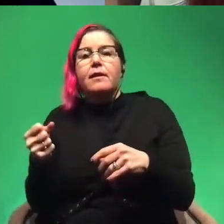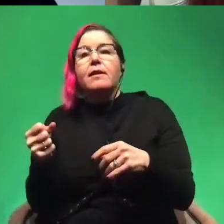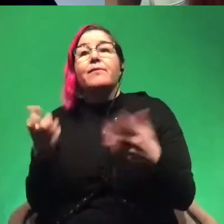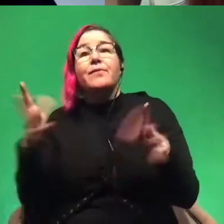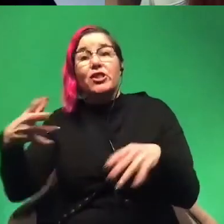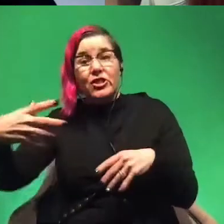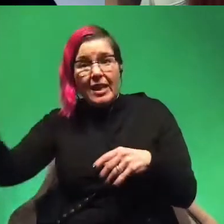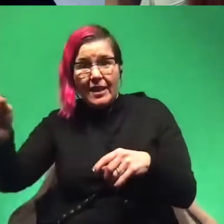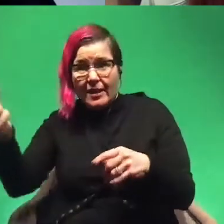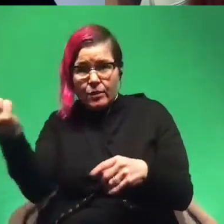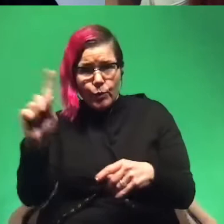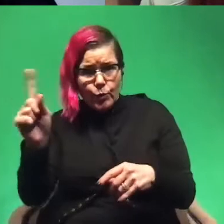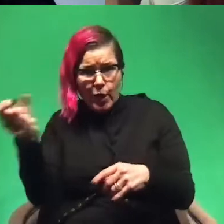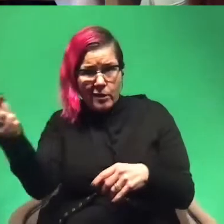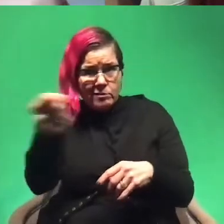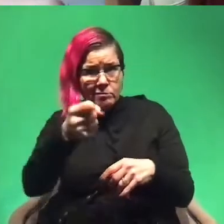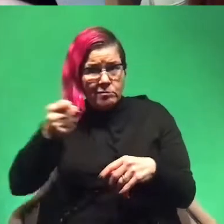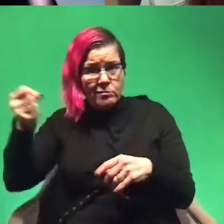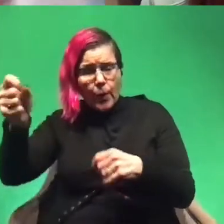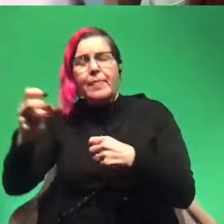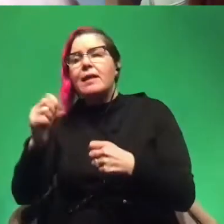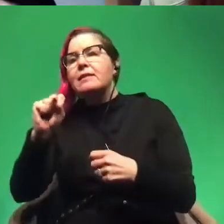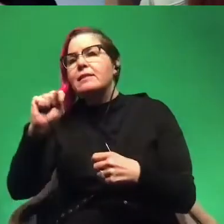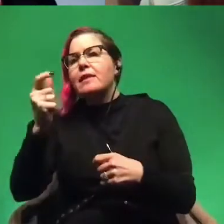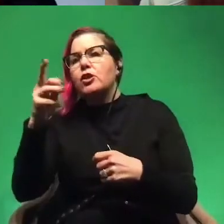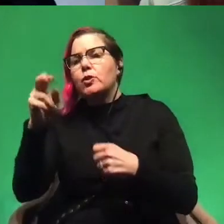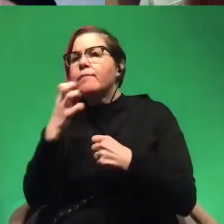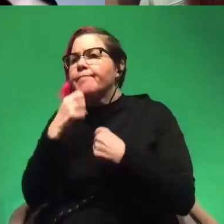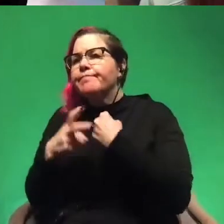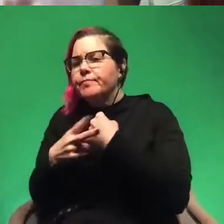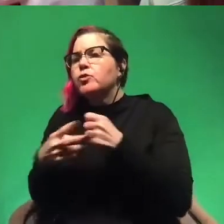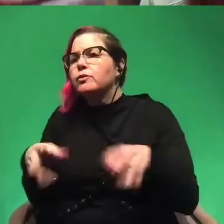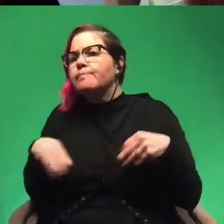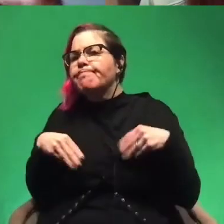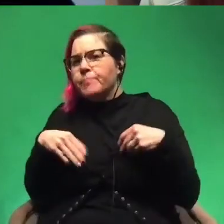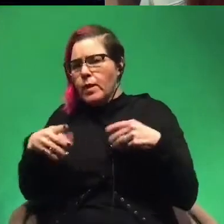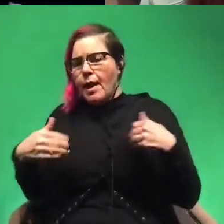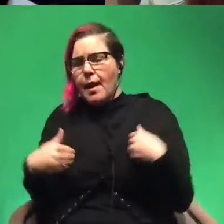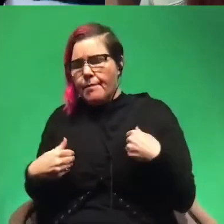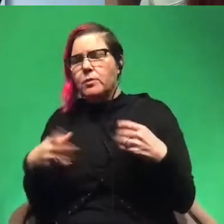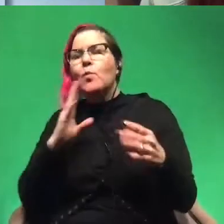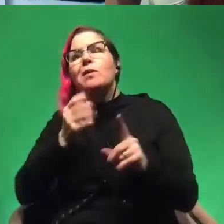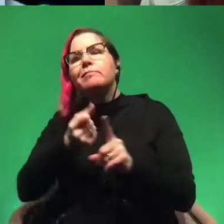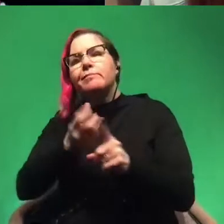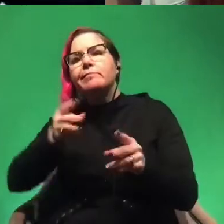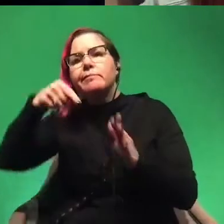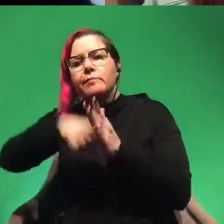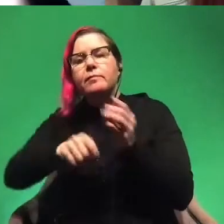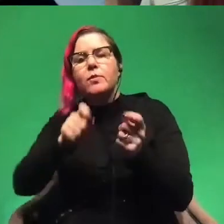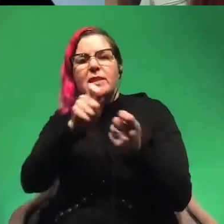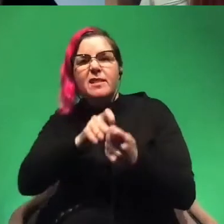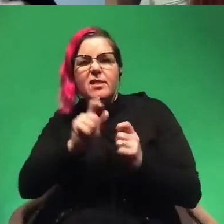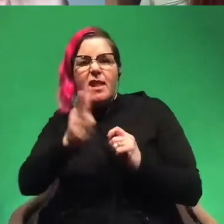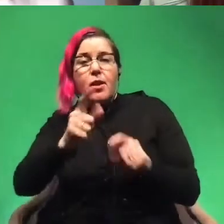taken, there's nowhere for them to go. And so the sanctuary that I worked at took those animals in. And so we'll get into some more of those details later,